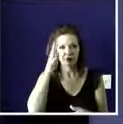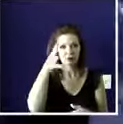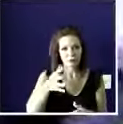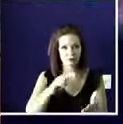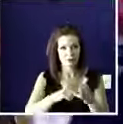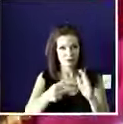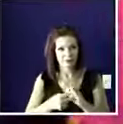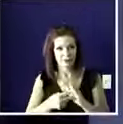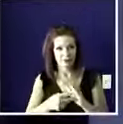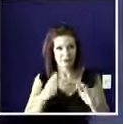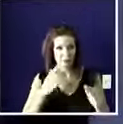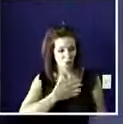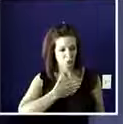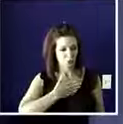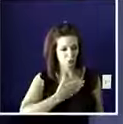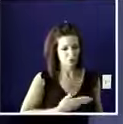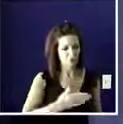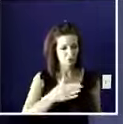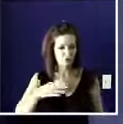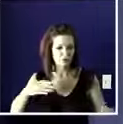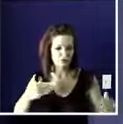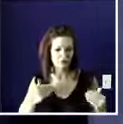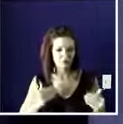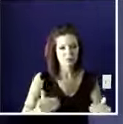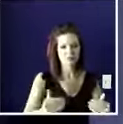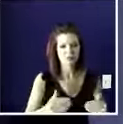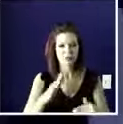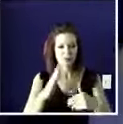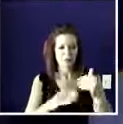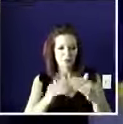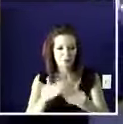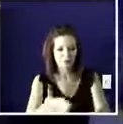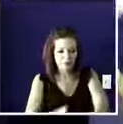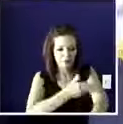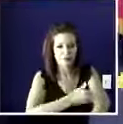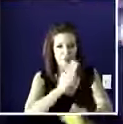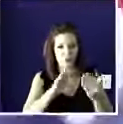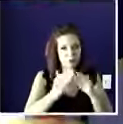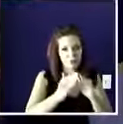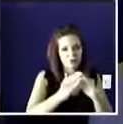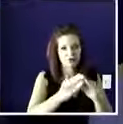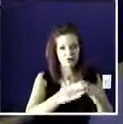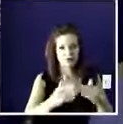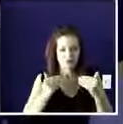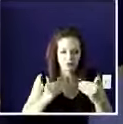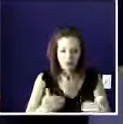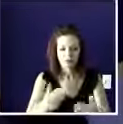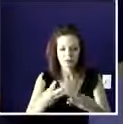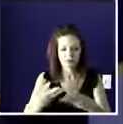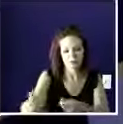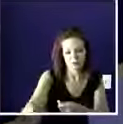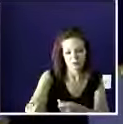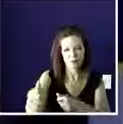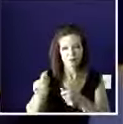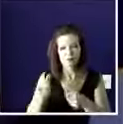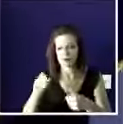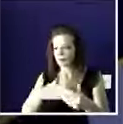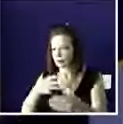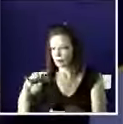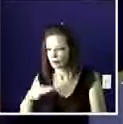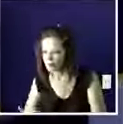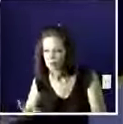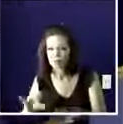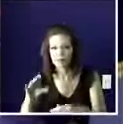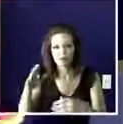not we are willing to step up to the plate and build communities and solutions that are not driven by what profits can be had nor what property can